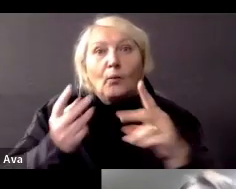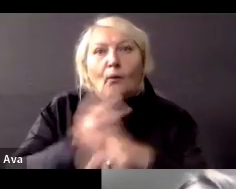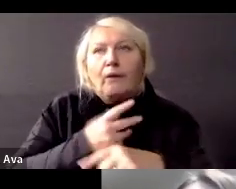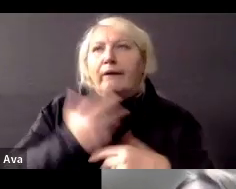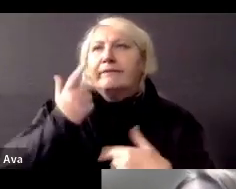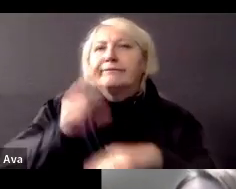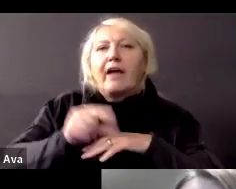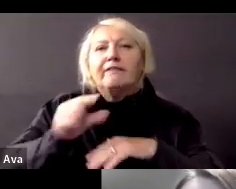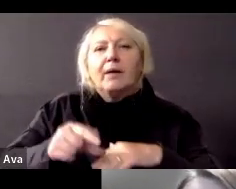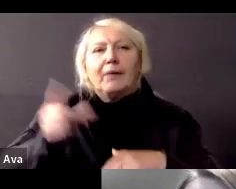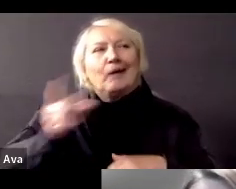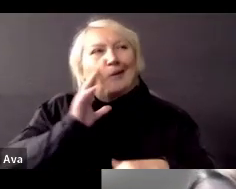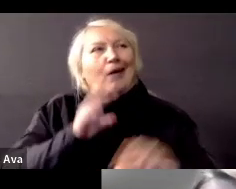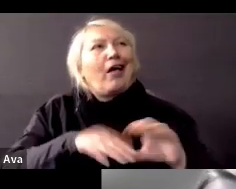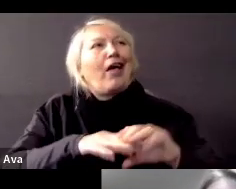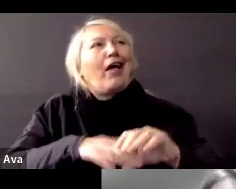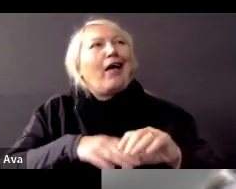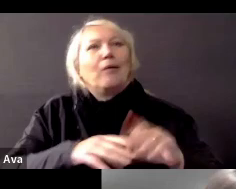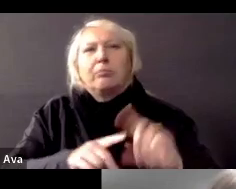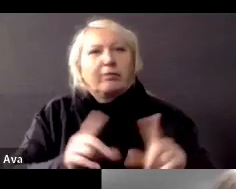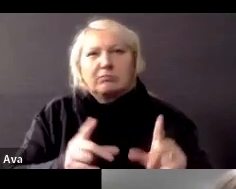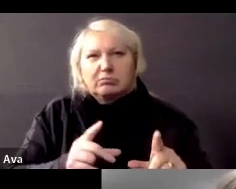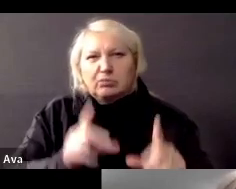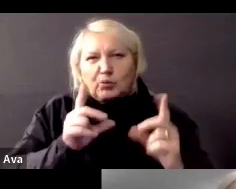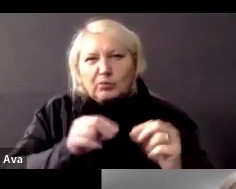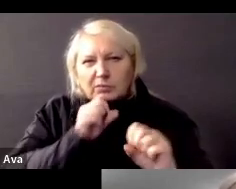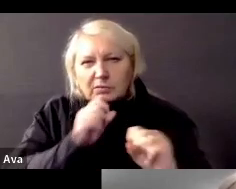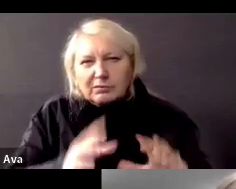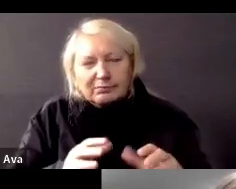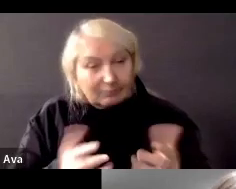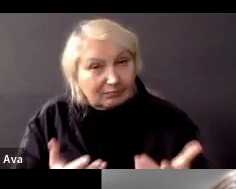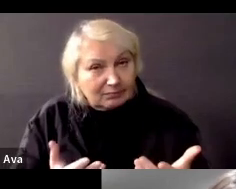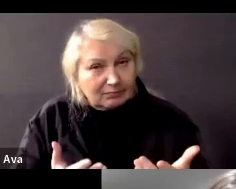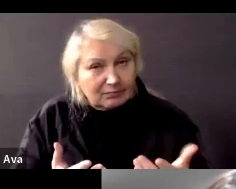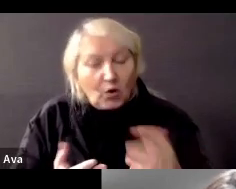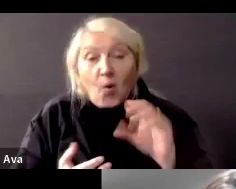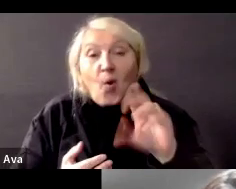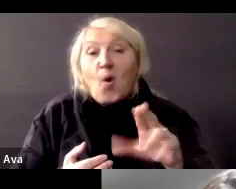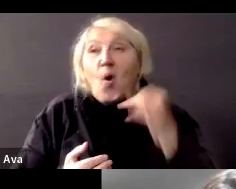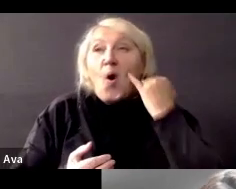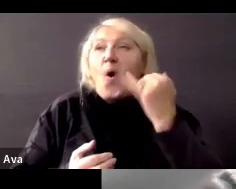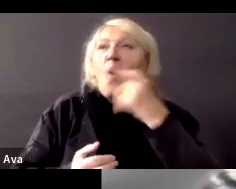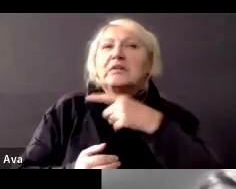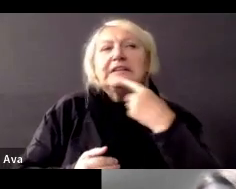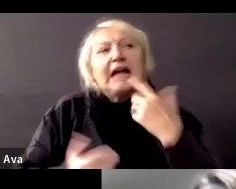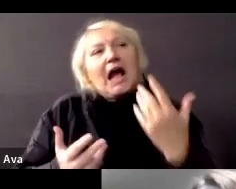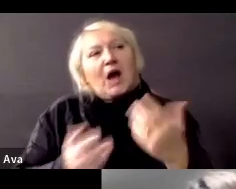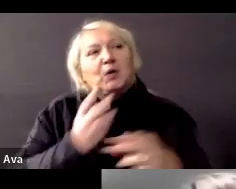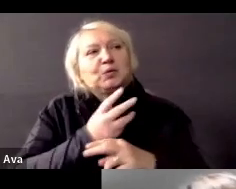service, or worse, use human rights as a justification